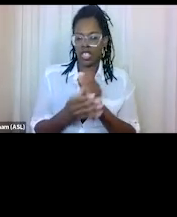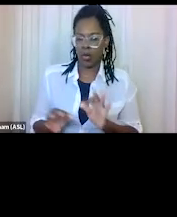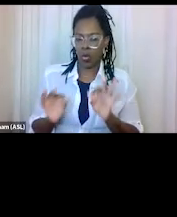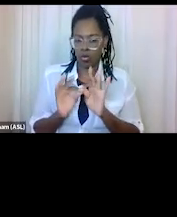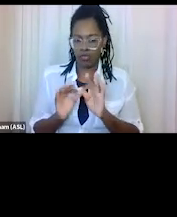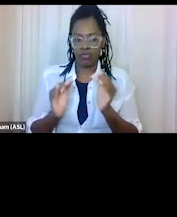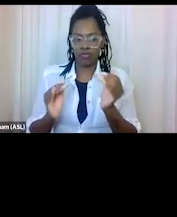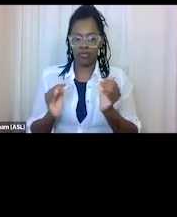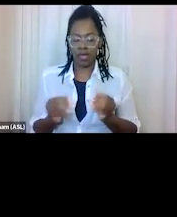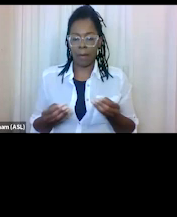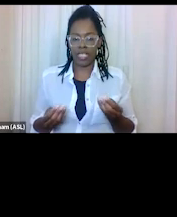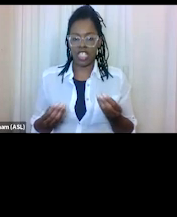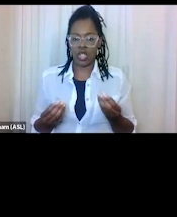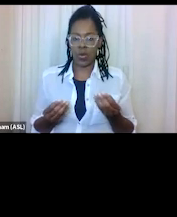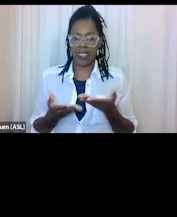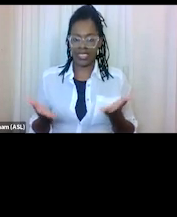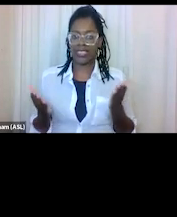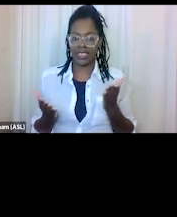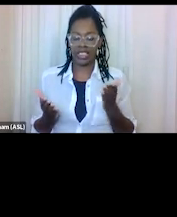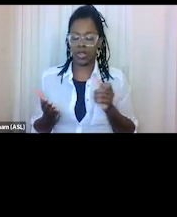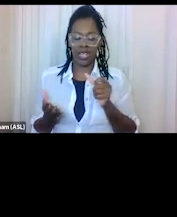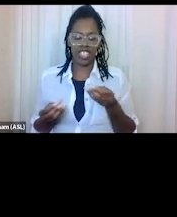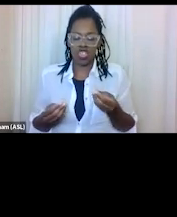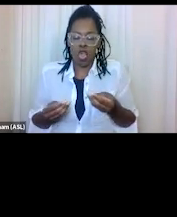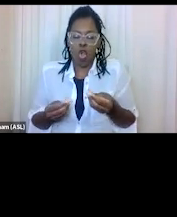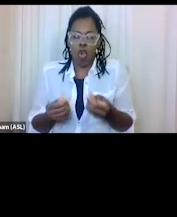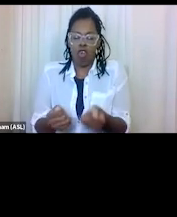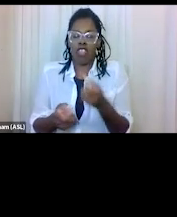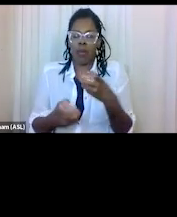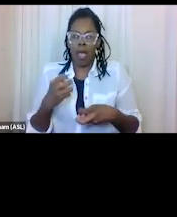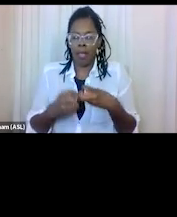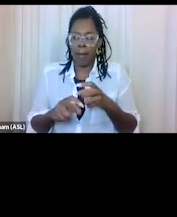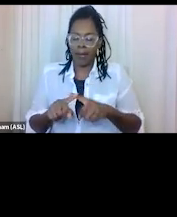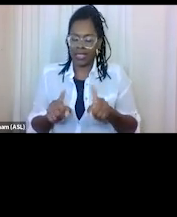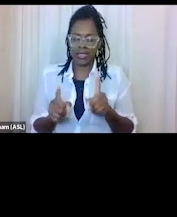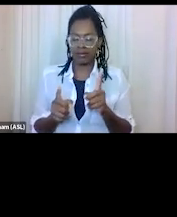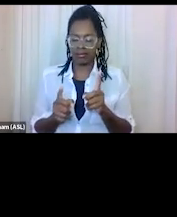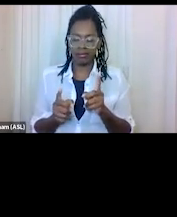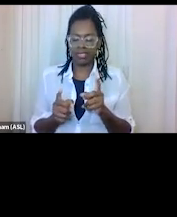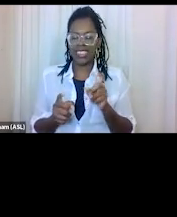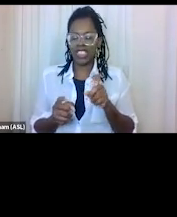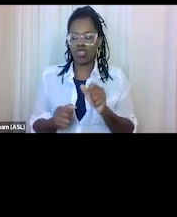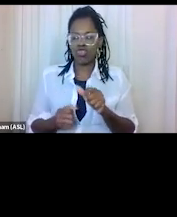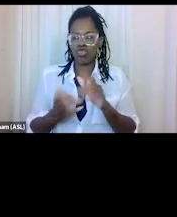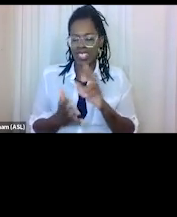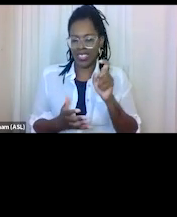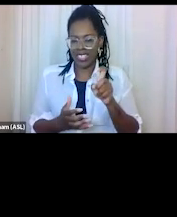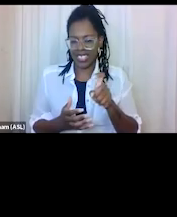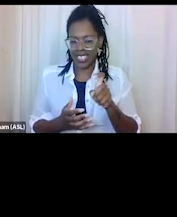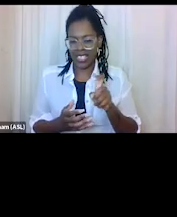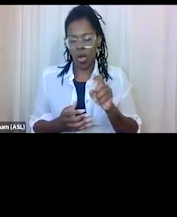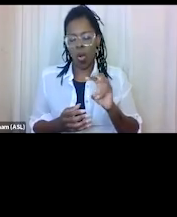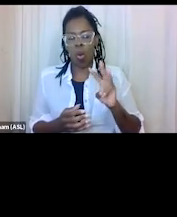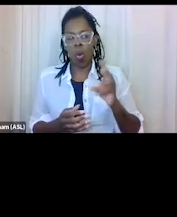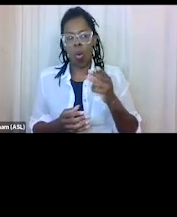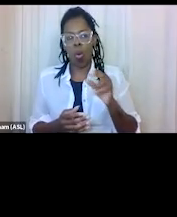material support, right? We simply won't solve the problem without addressing youth and young adults' material needs. So this is holistic, long-term,